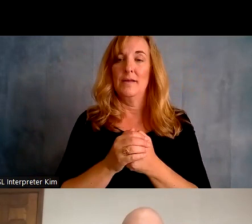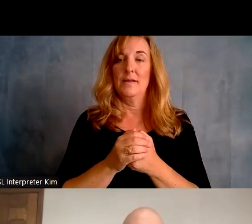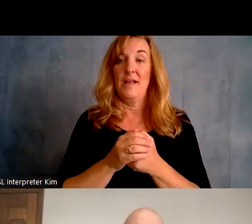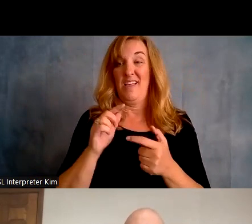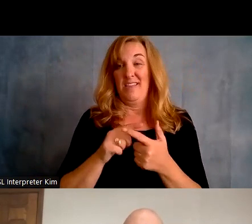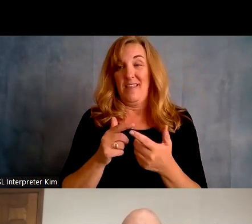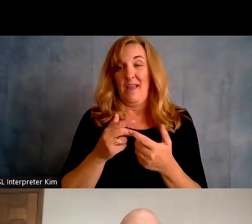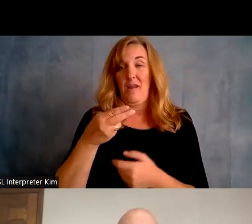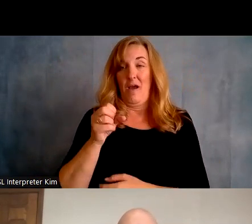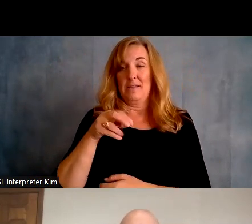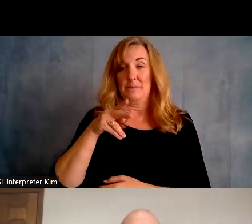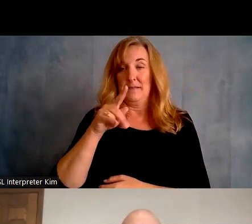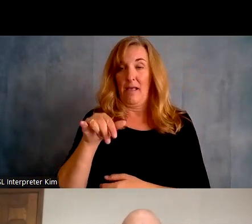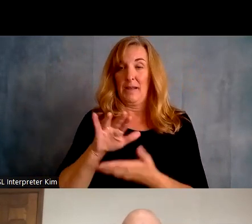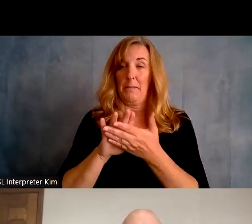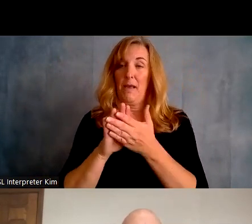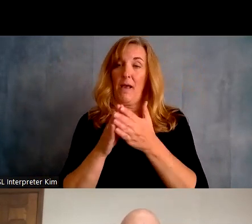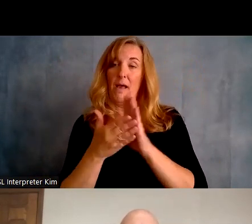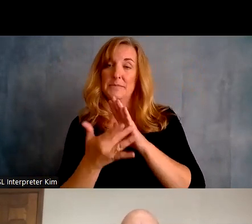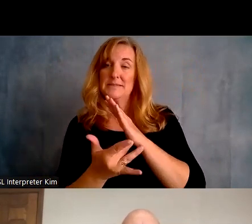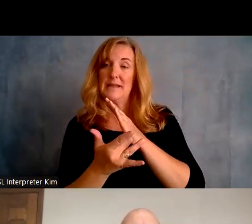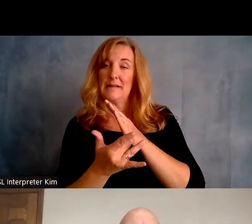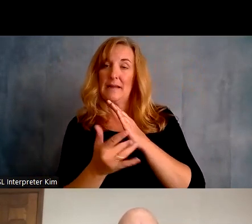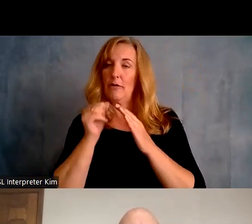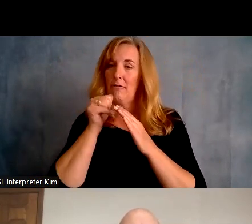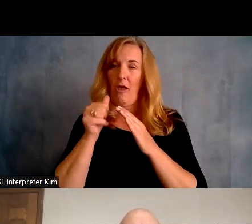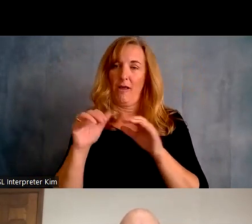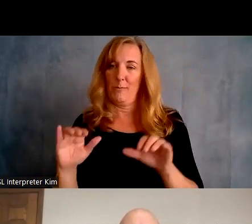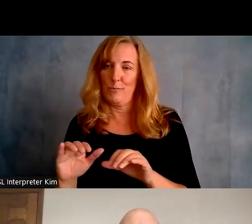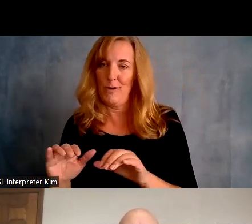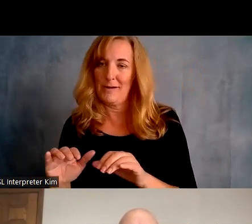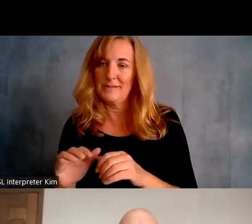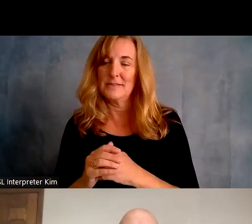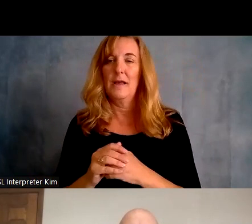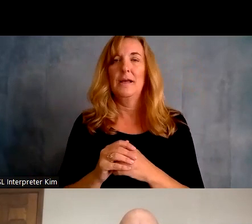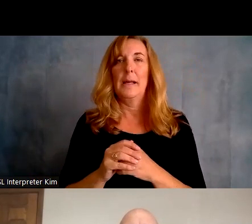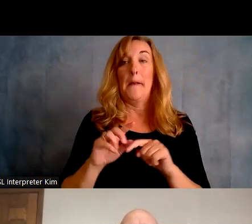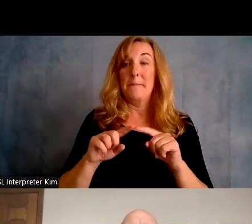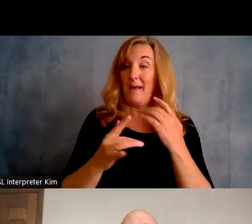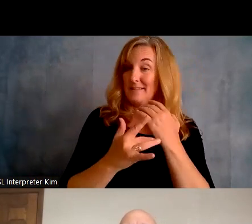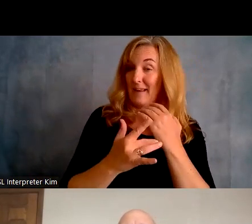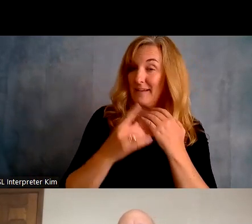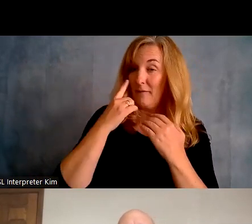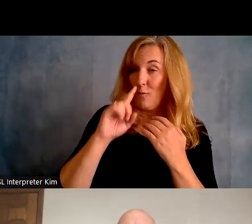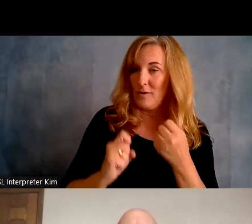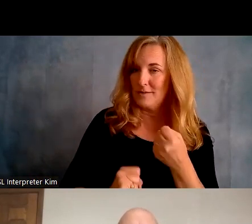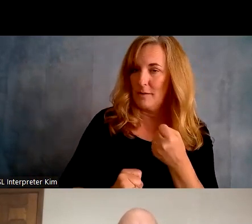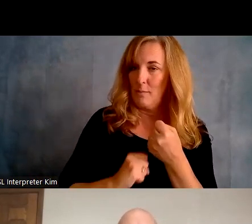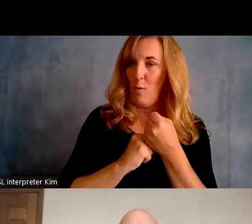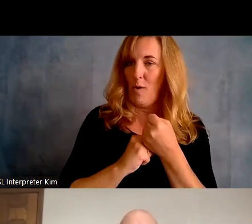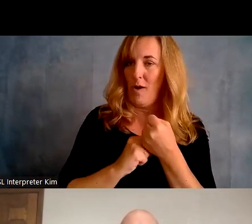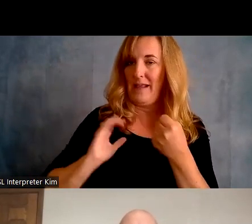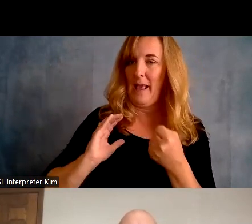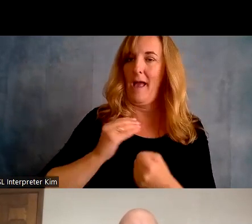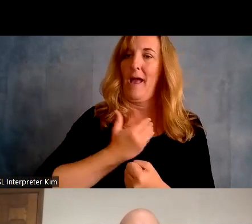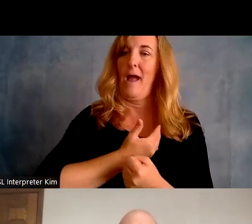a technique and not a practice. And usually it's a technique for supporting our own goals and